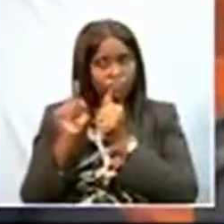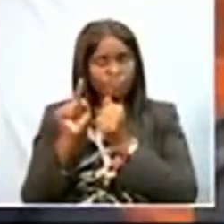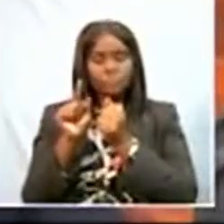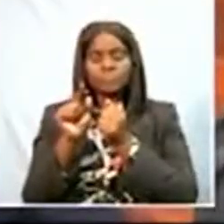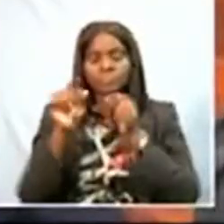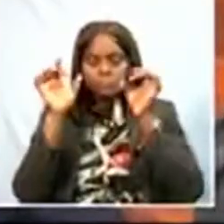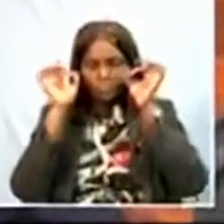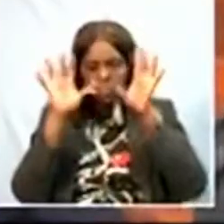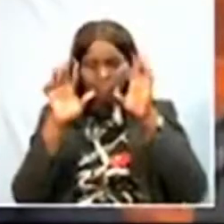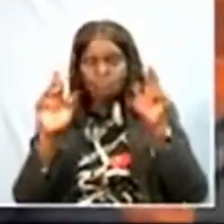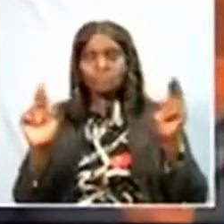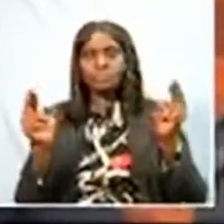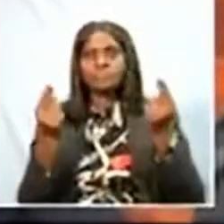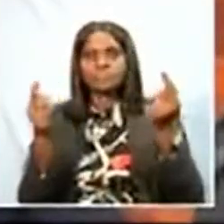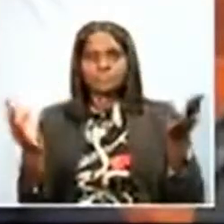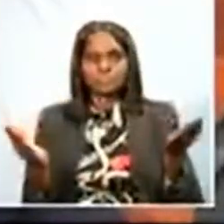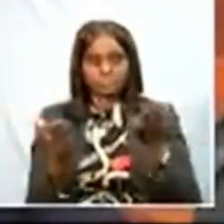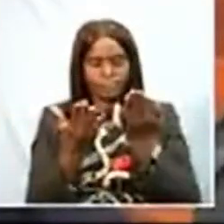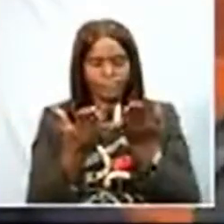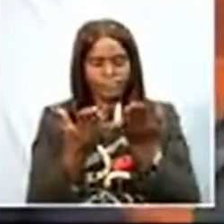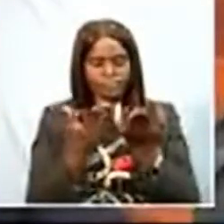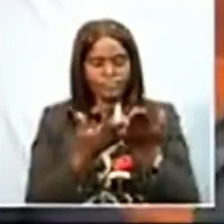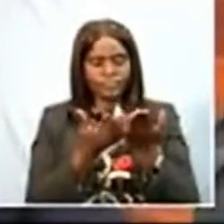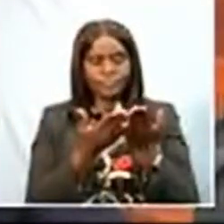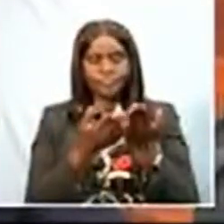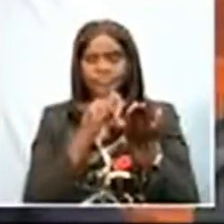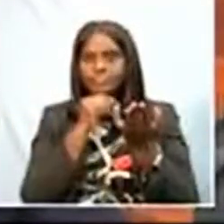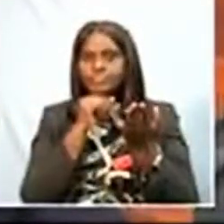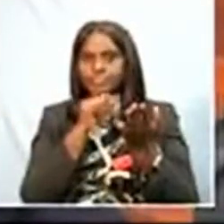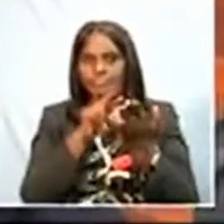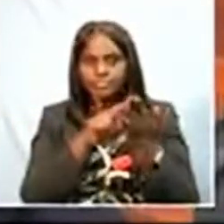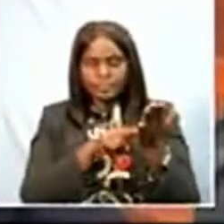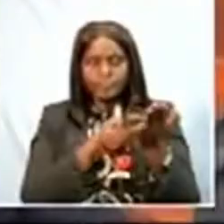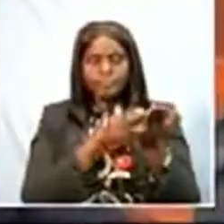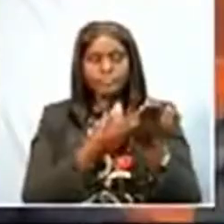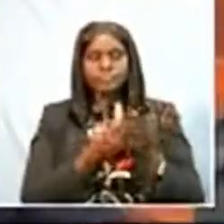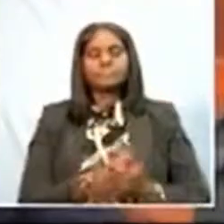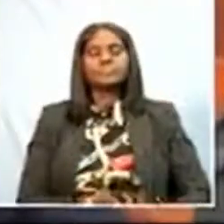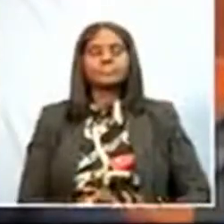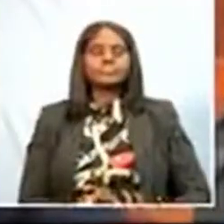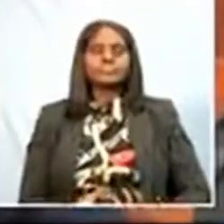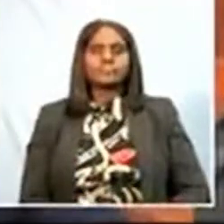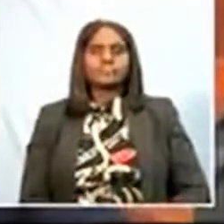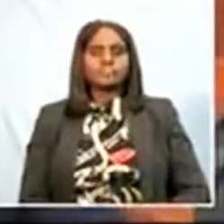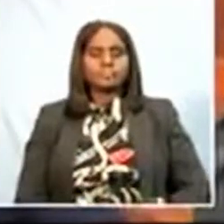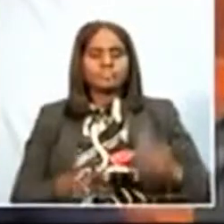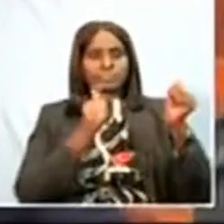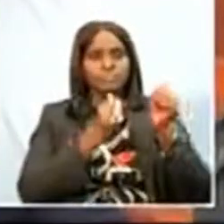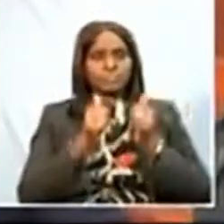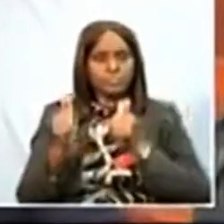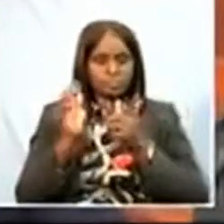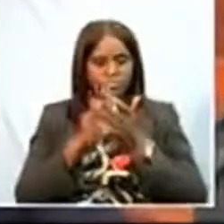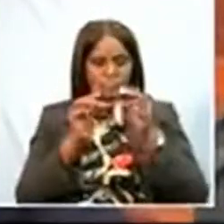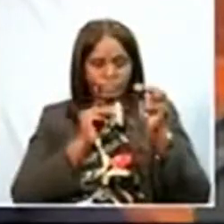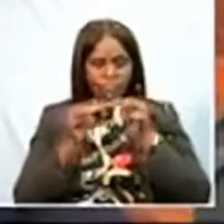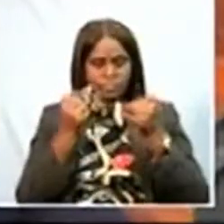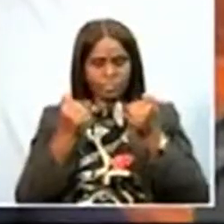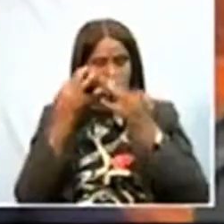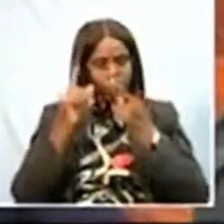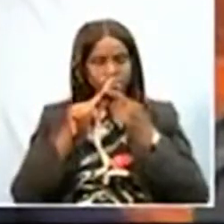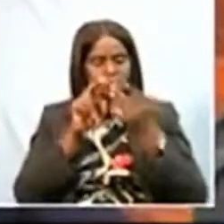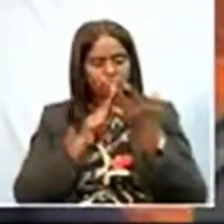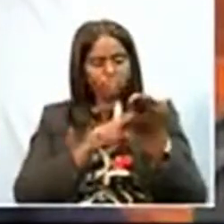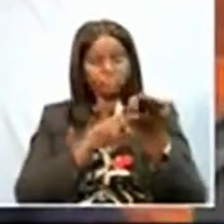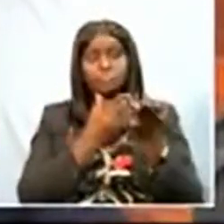unreconciled records. Action taken. Management wishes to